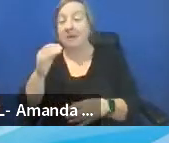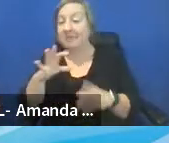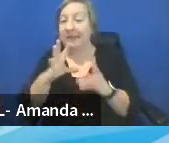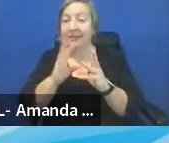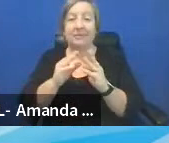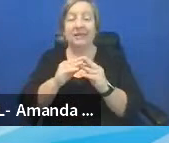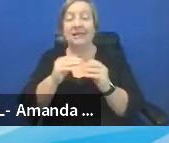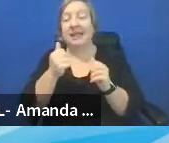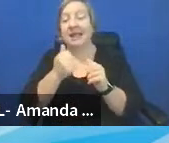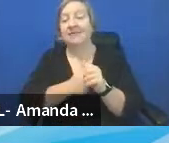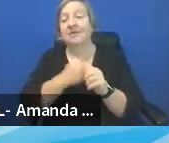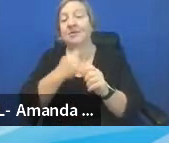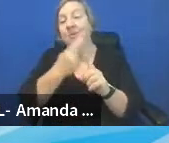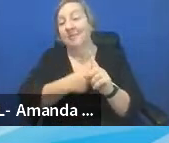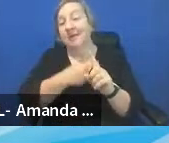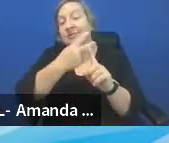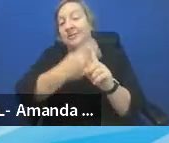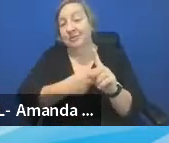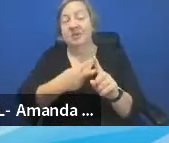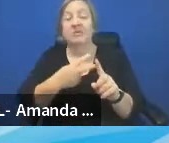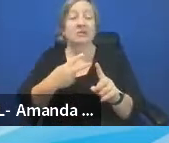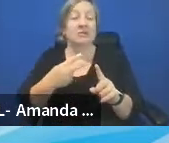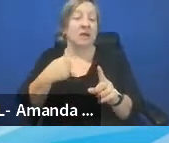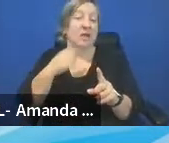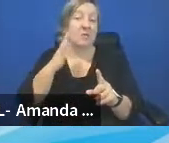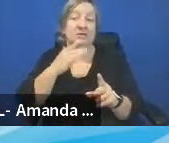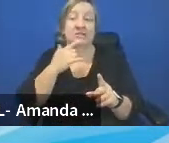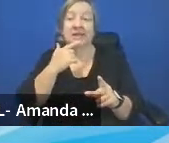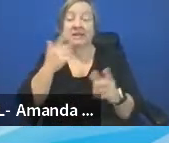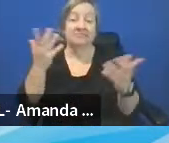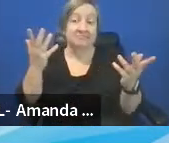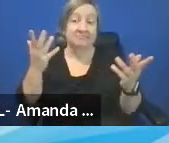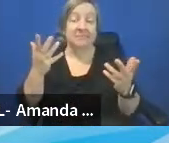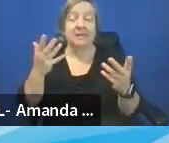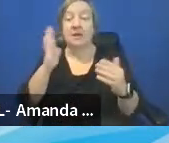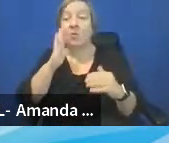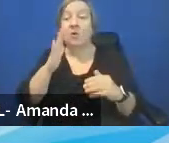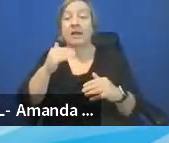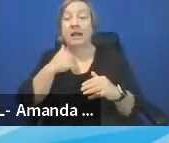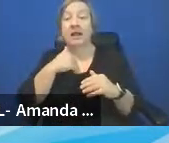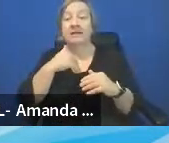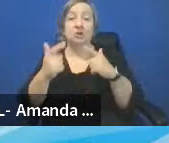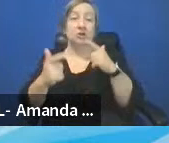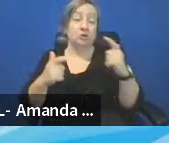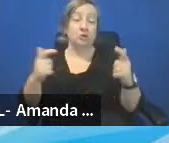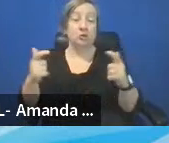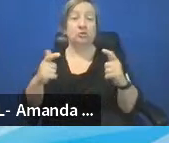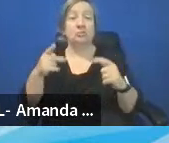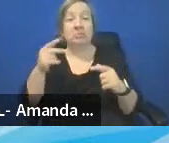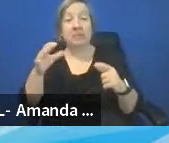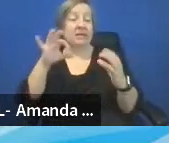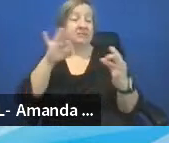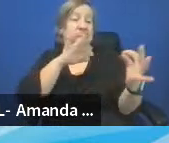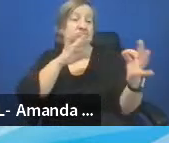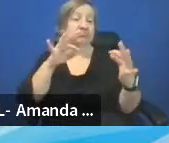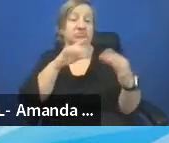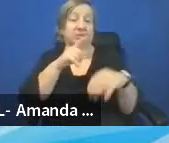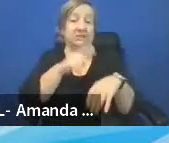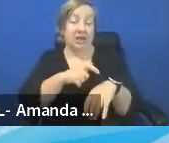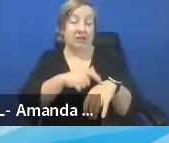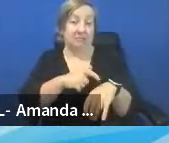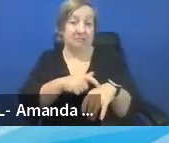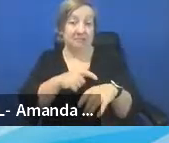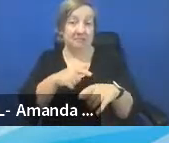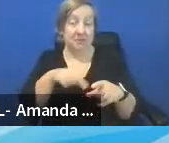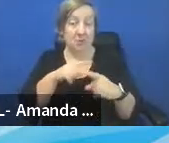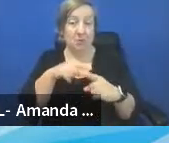every 1 to 2 months. And so I would say at the very least, there will be a huge public input layer